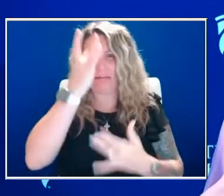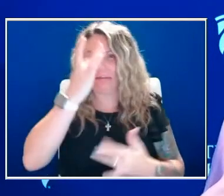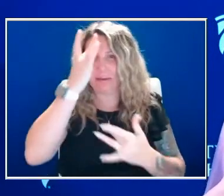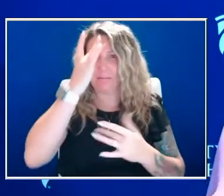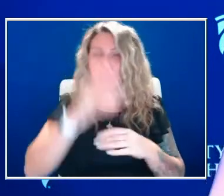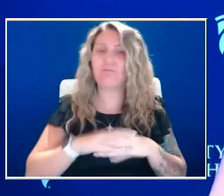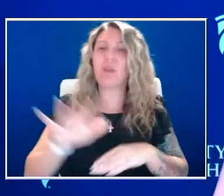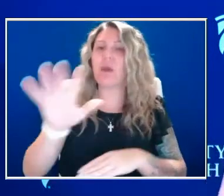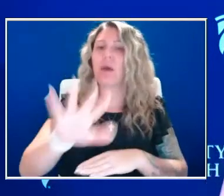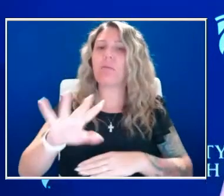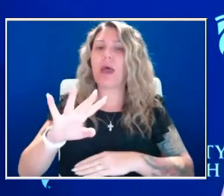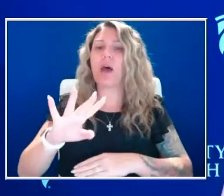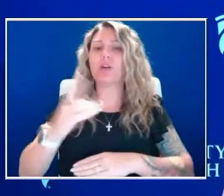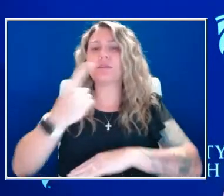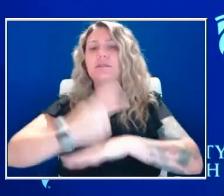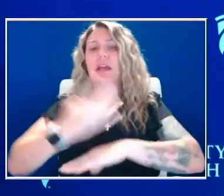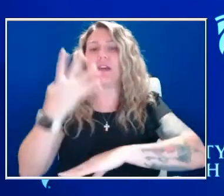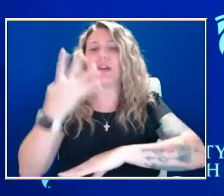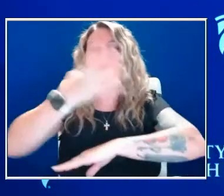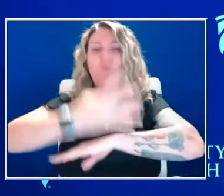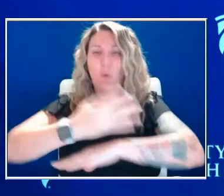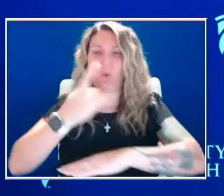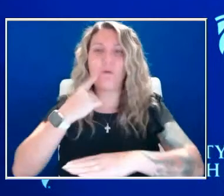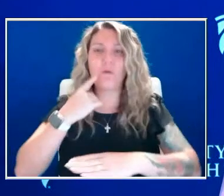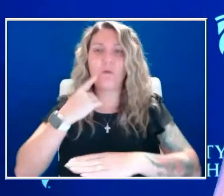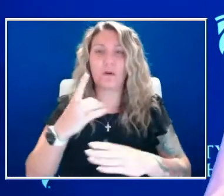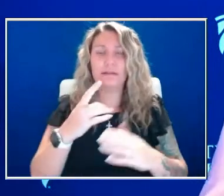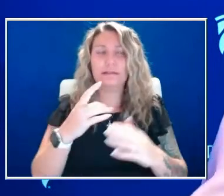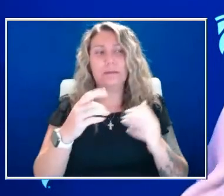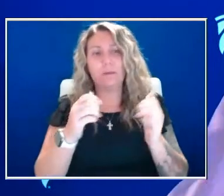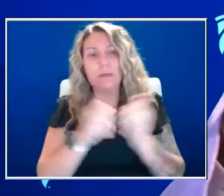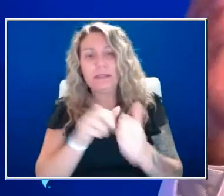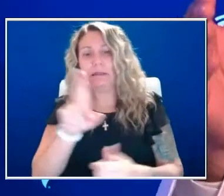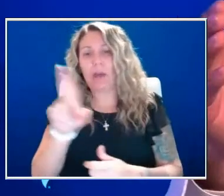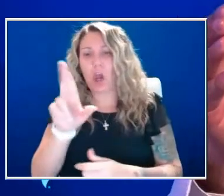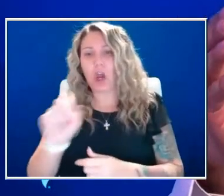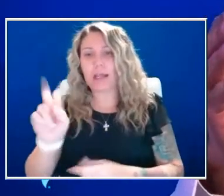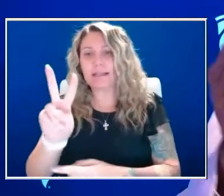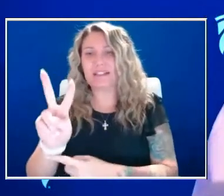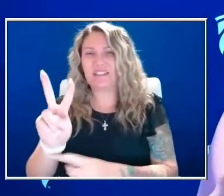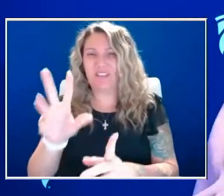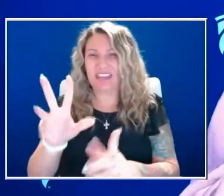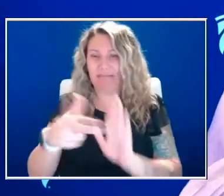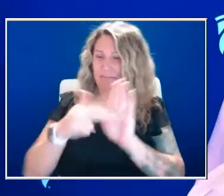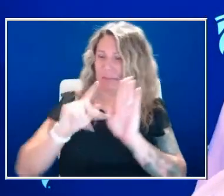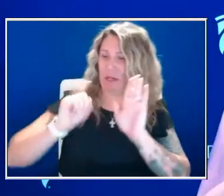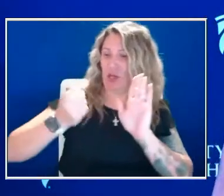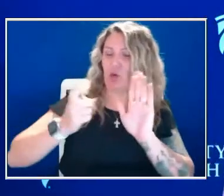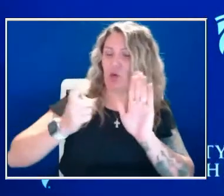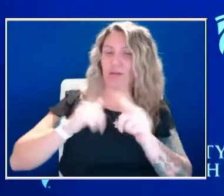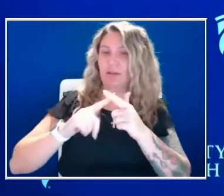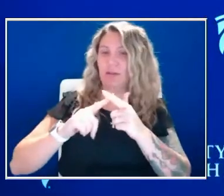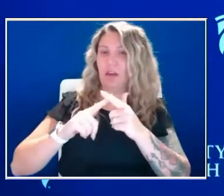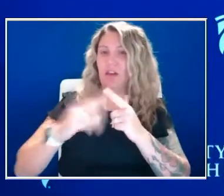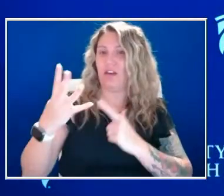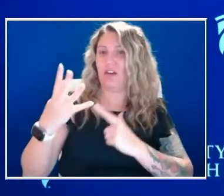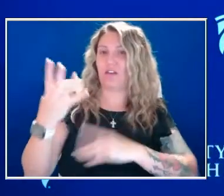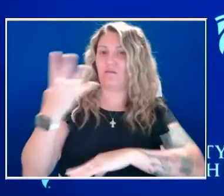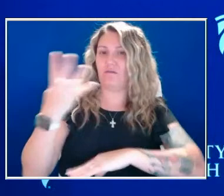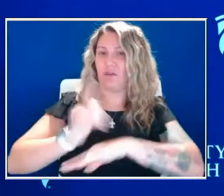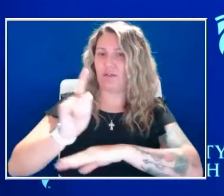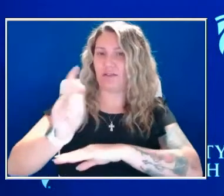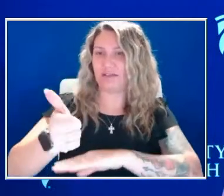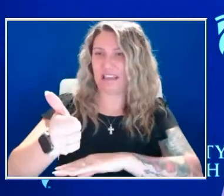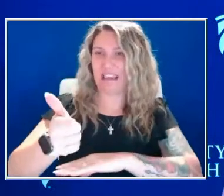is the worst. So if they get diagnosed with RSV on the first day, know that it's an uphill battle, and then it'll get better after that. But it's really a lot